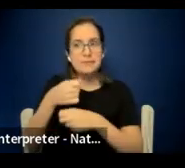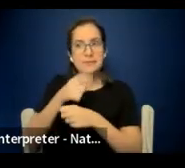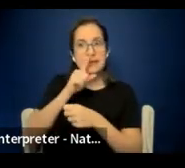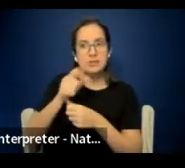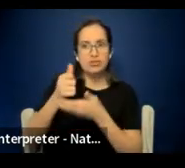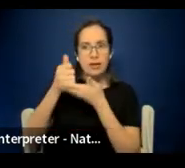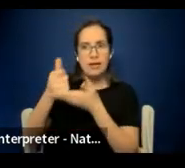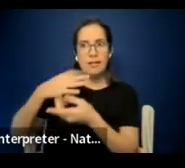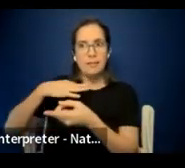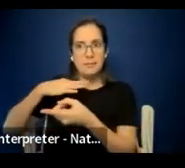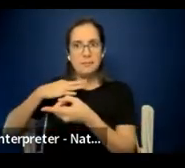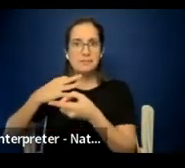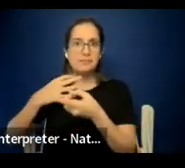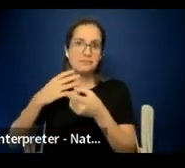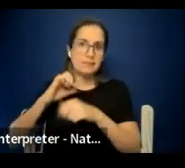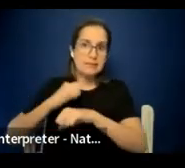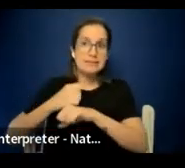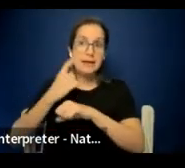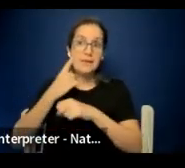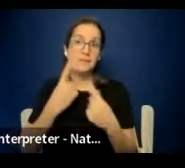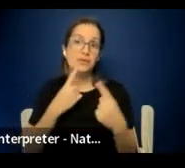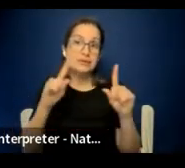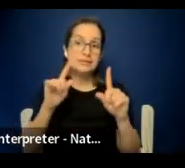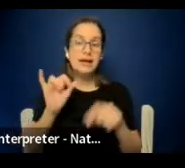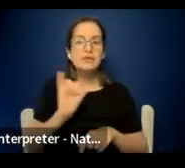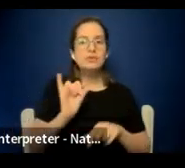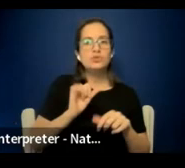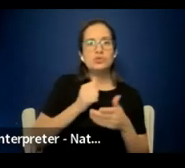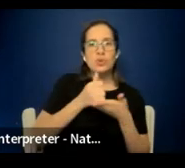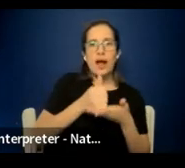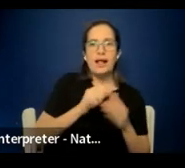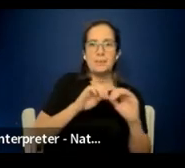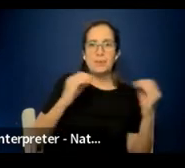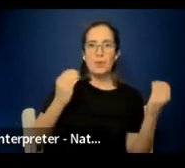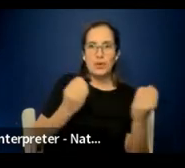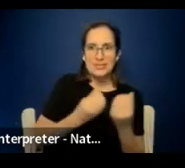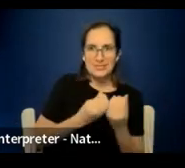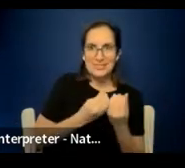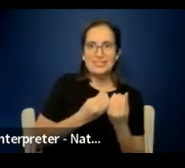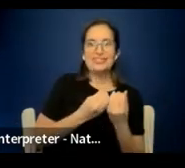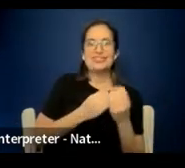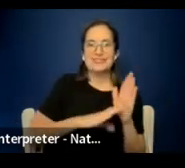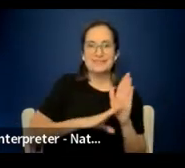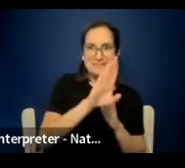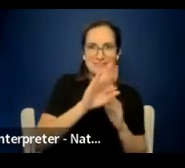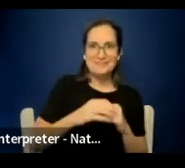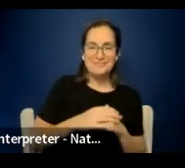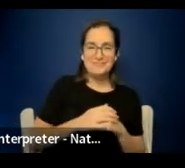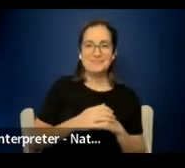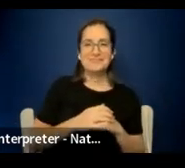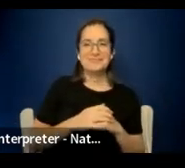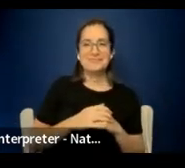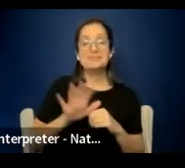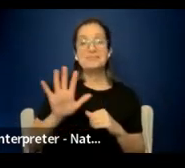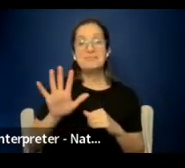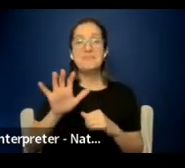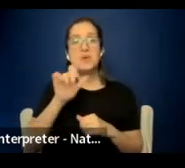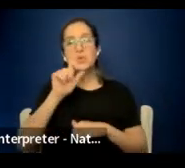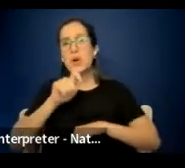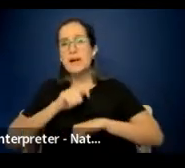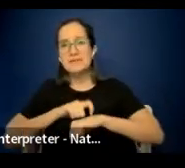this feasible for us as an organization. So we're not going to have the time to do sort of the full volunteer